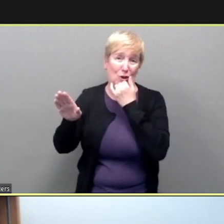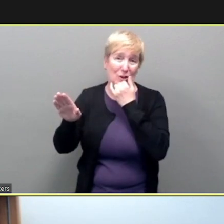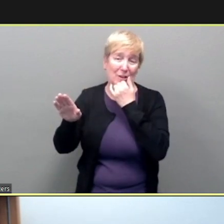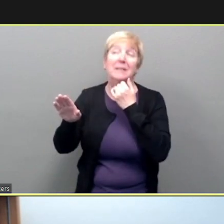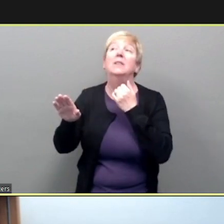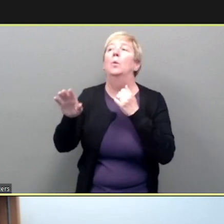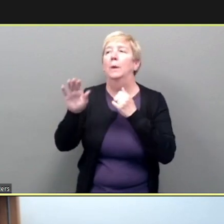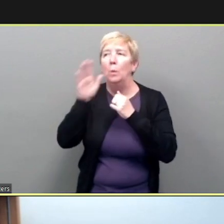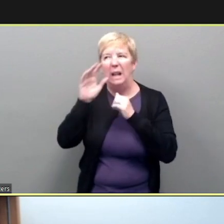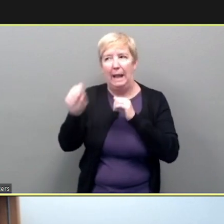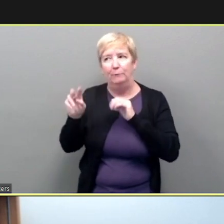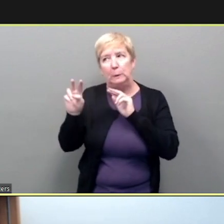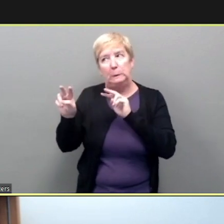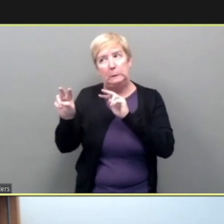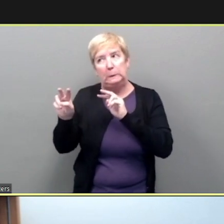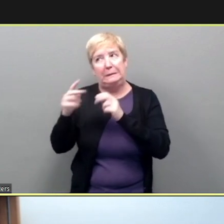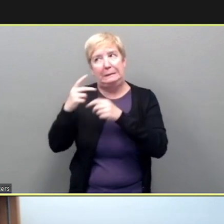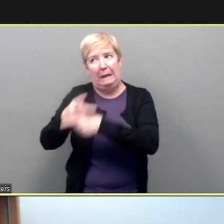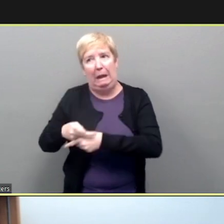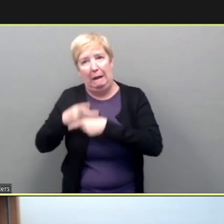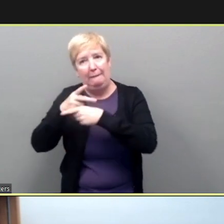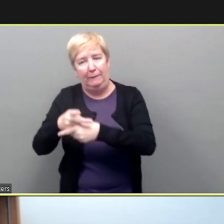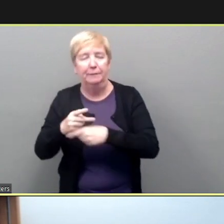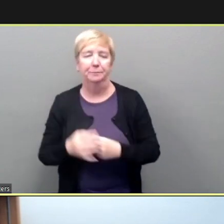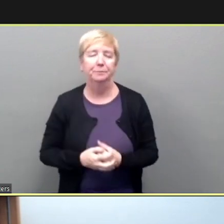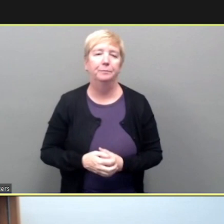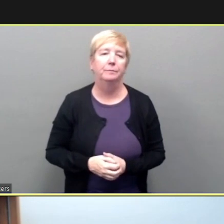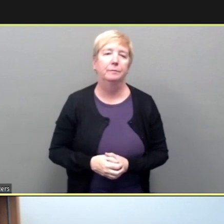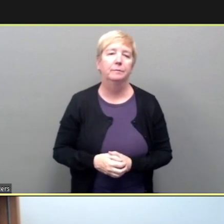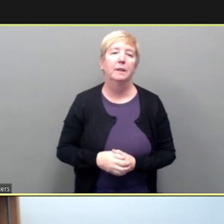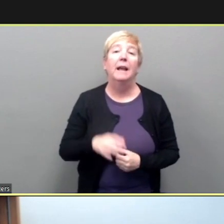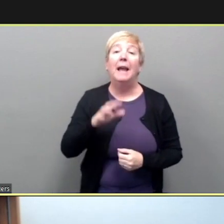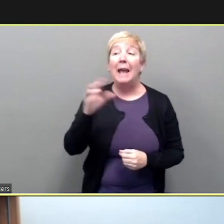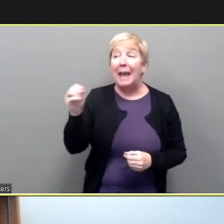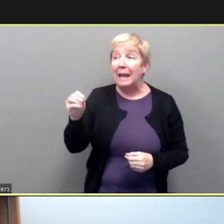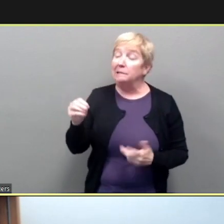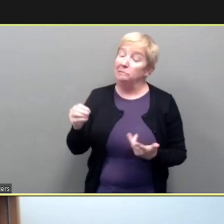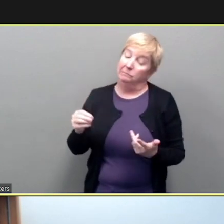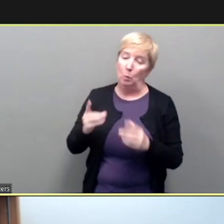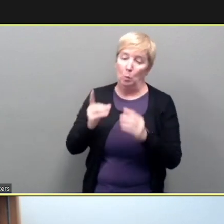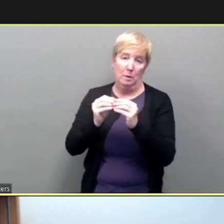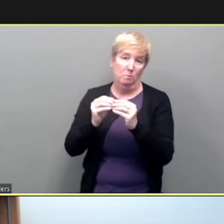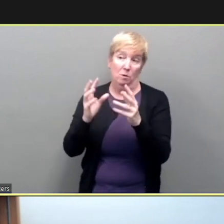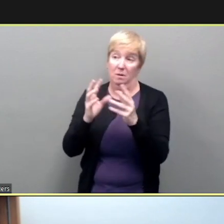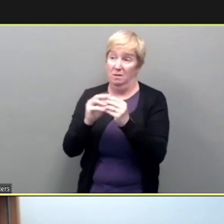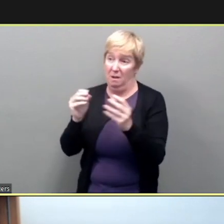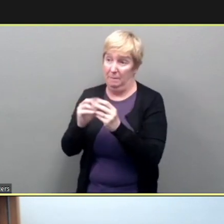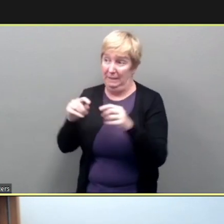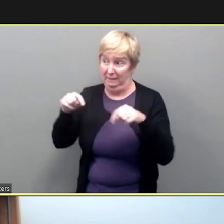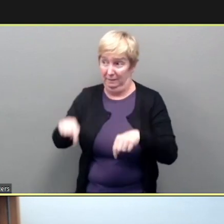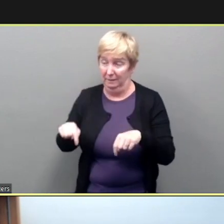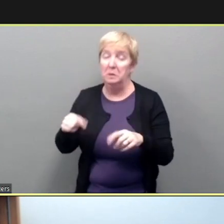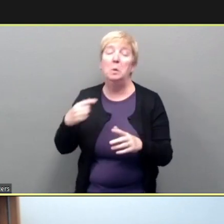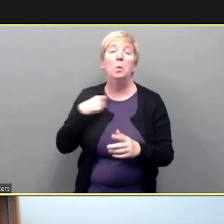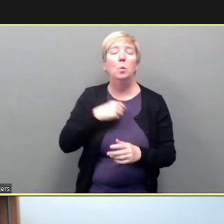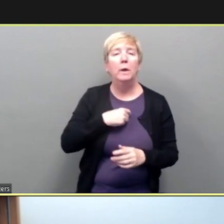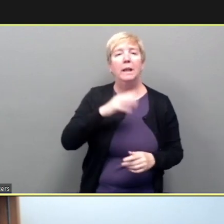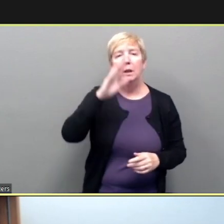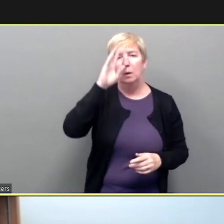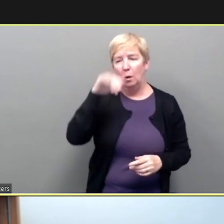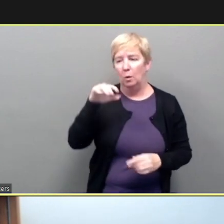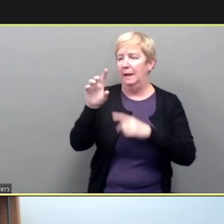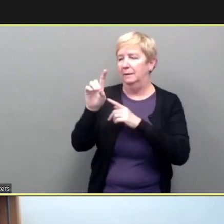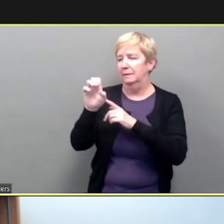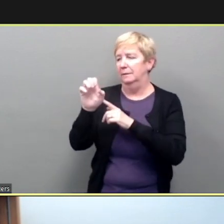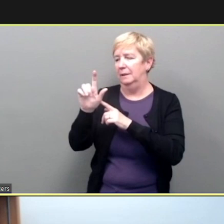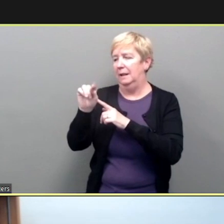follow this closely. And just as a comment on this, I would say we know that the Delta